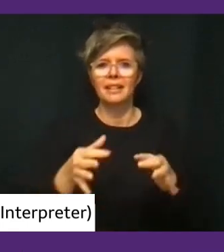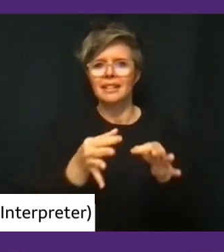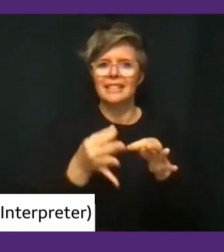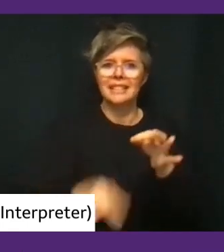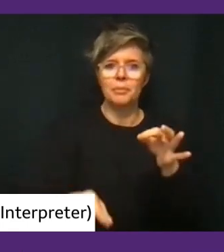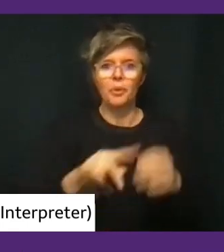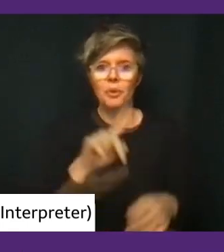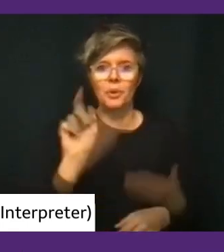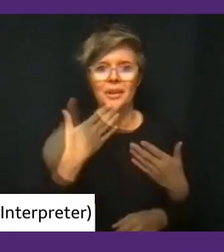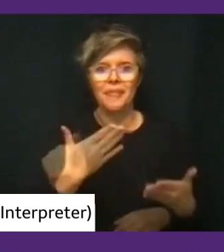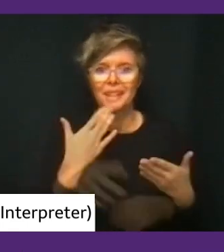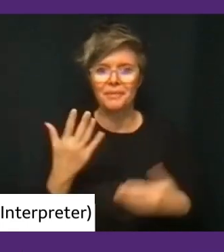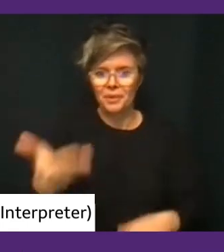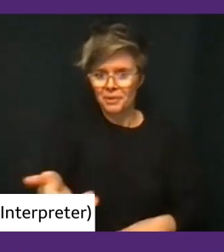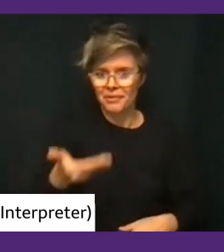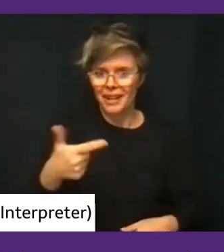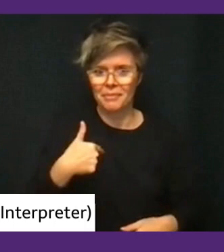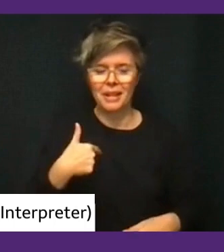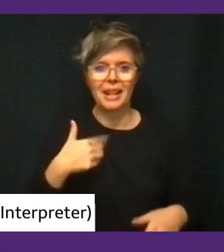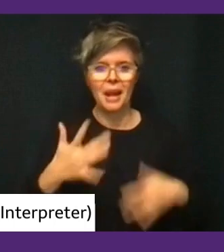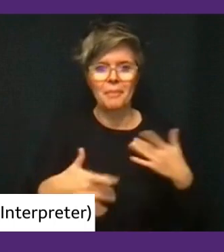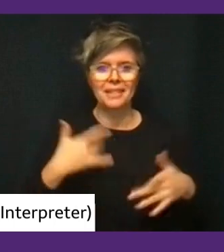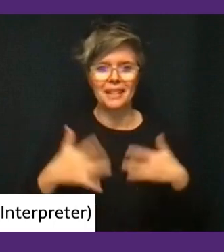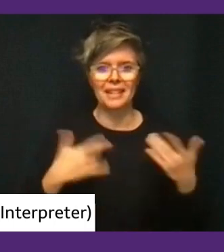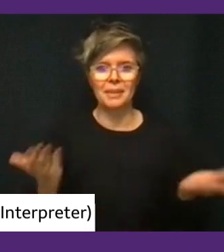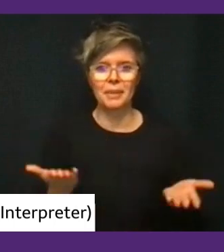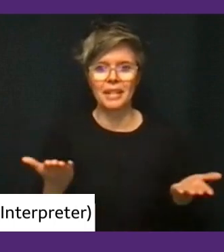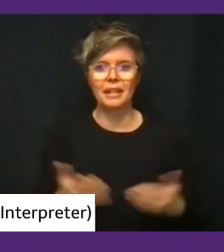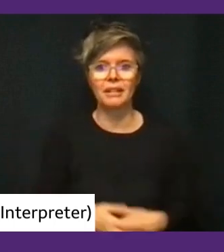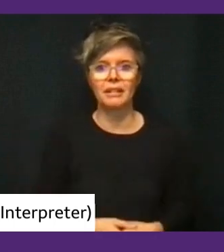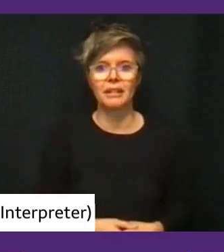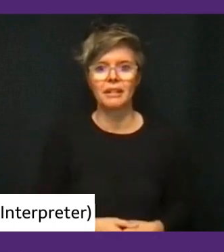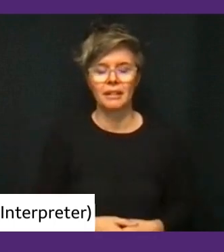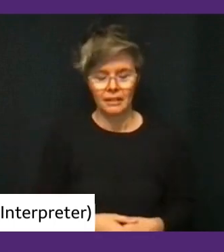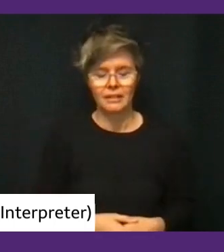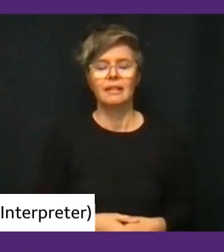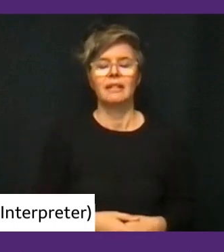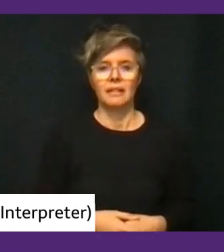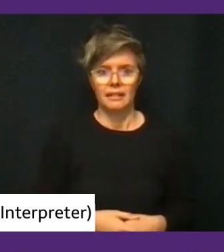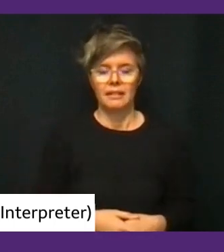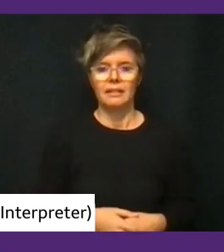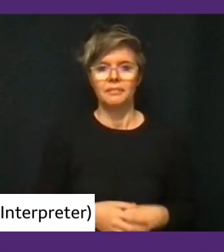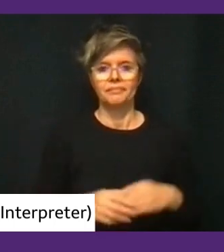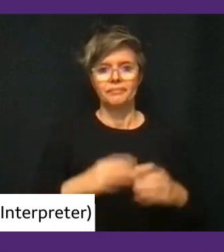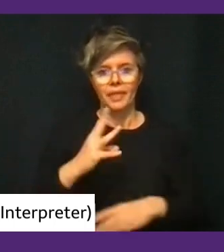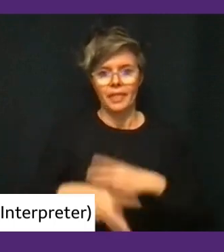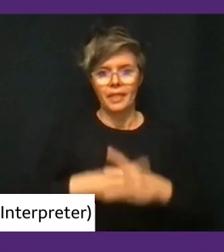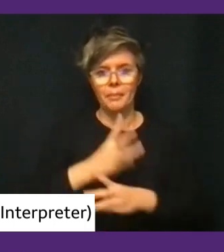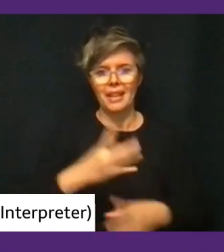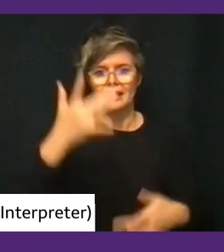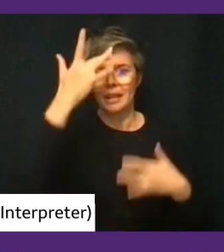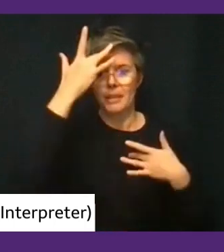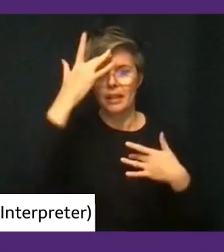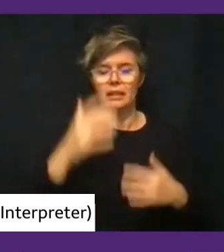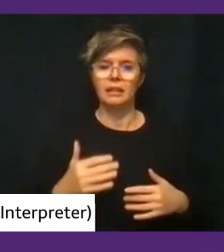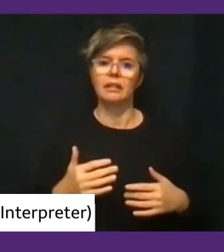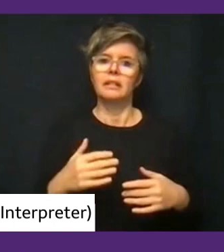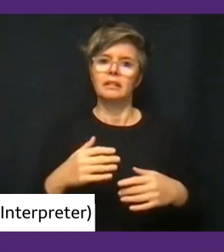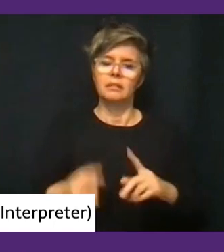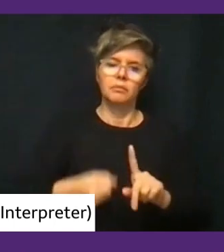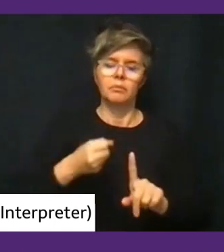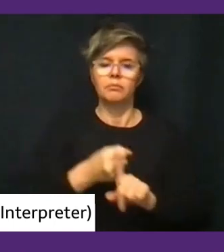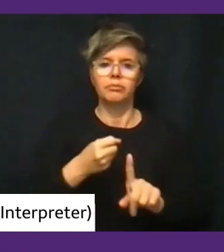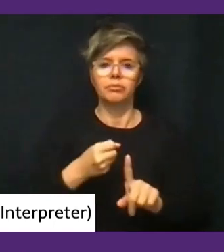pandemic has wrought in our world. The pandemic, of course, brought a lot of tragedy to people's lives. And at the